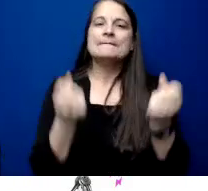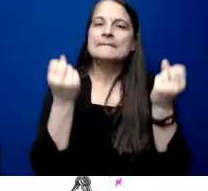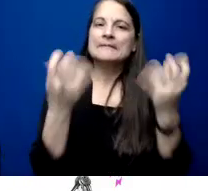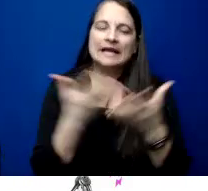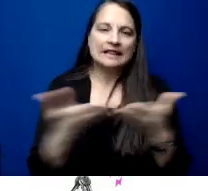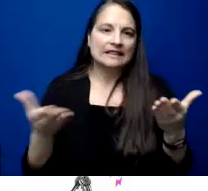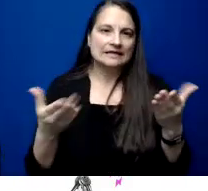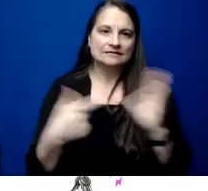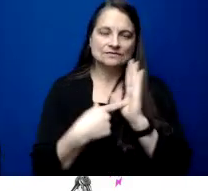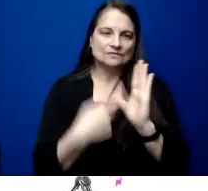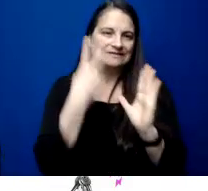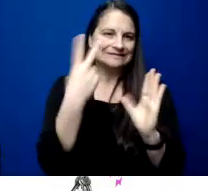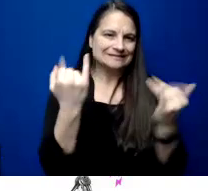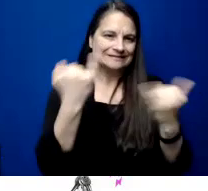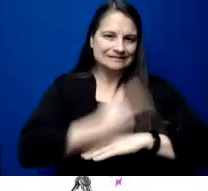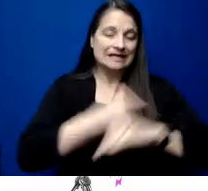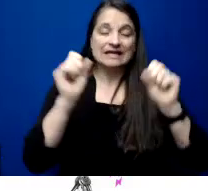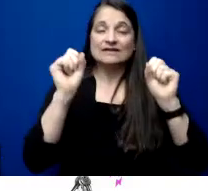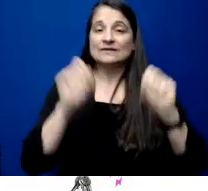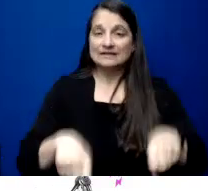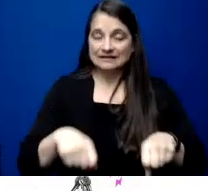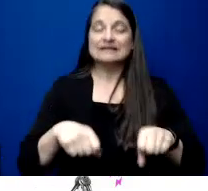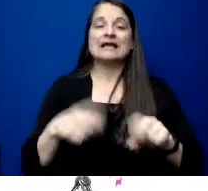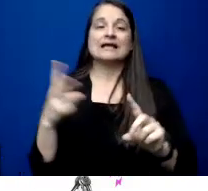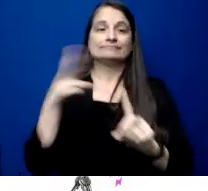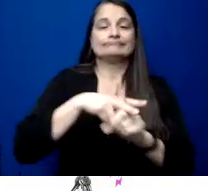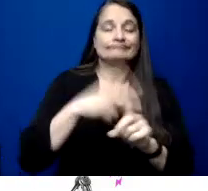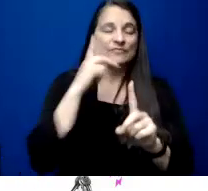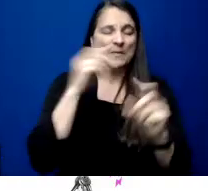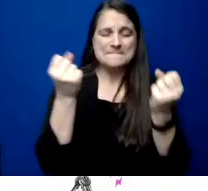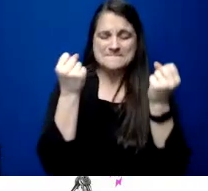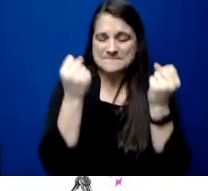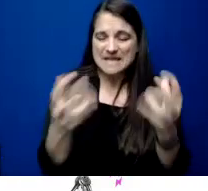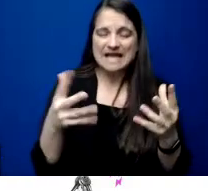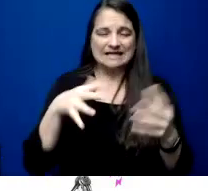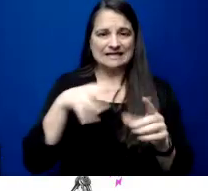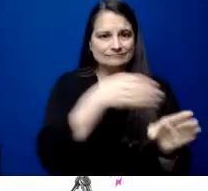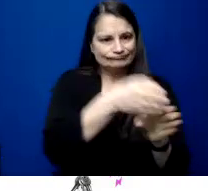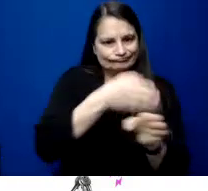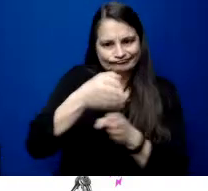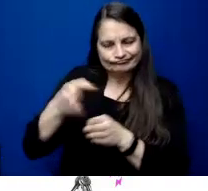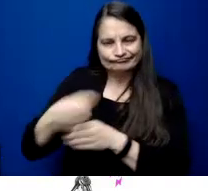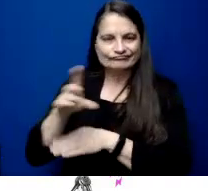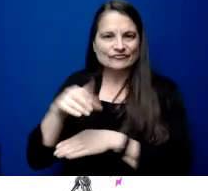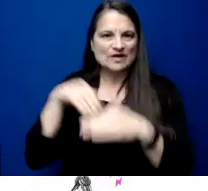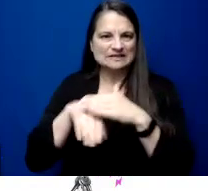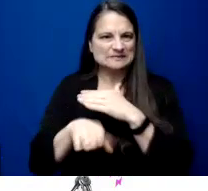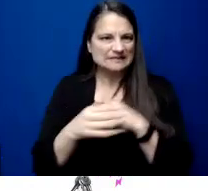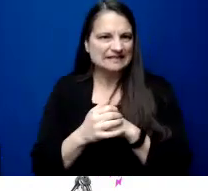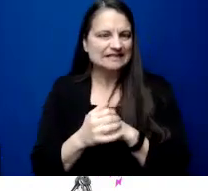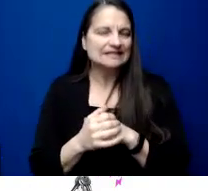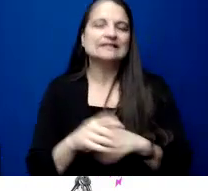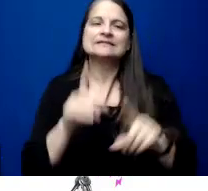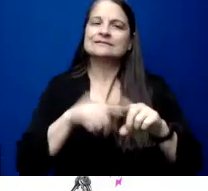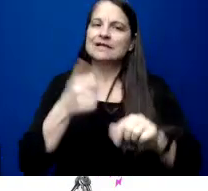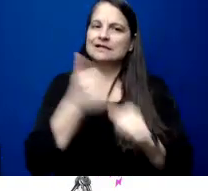the slides today can apply across multiple areas of accessibility, and certainly depending on each individual's access needs,